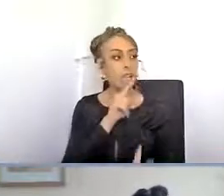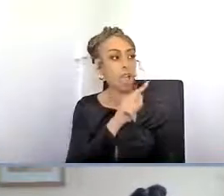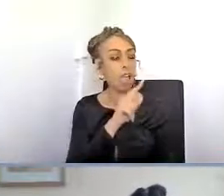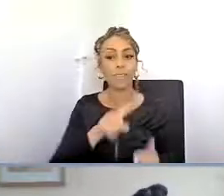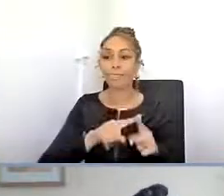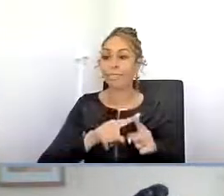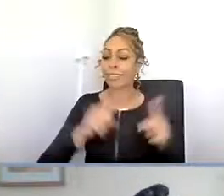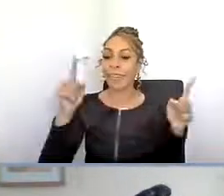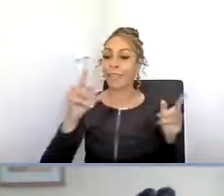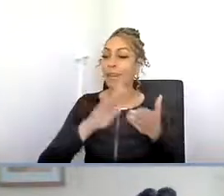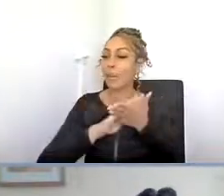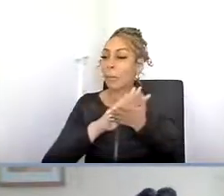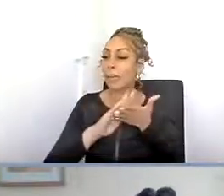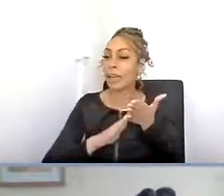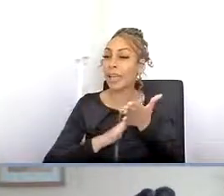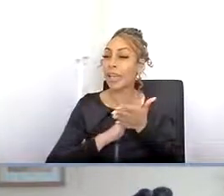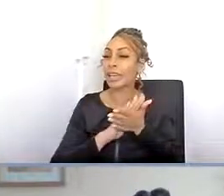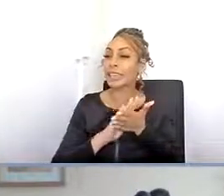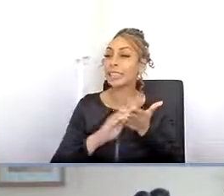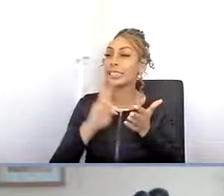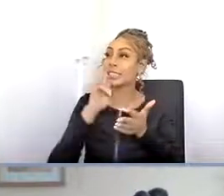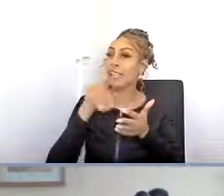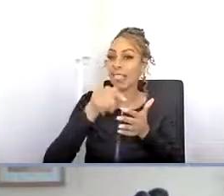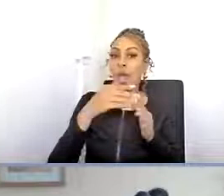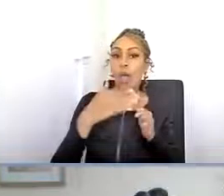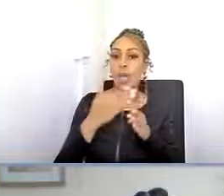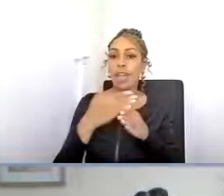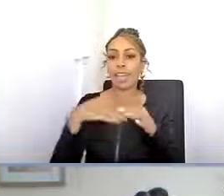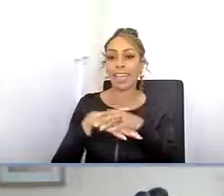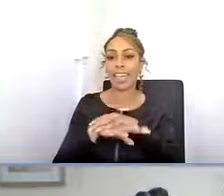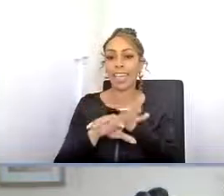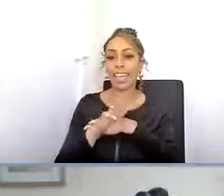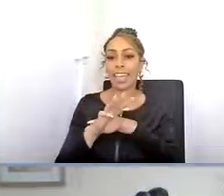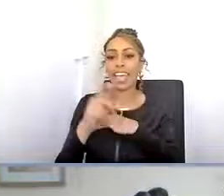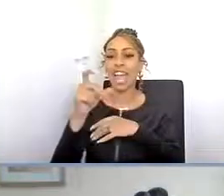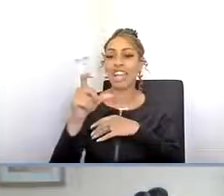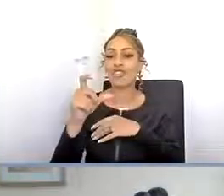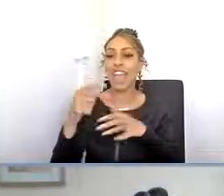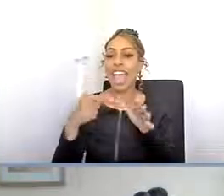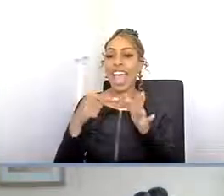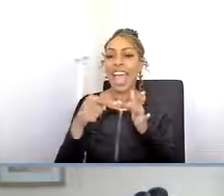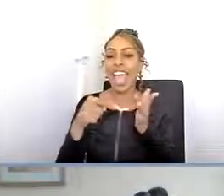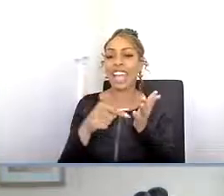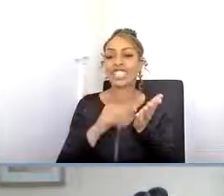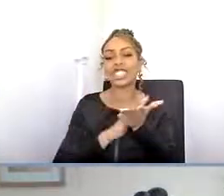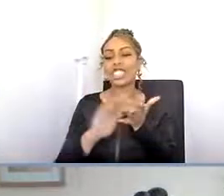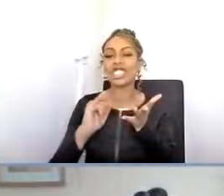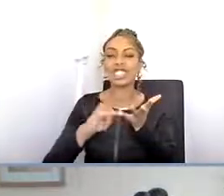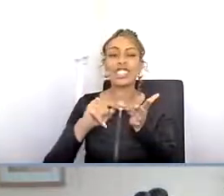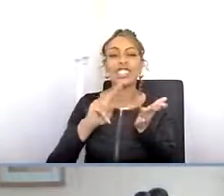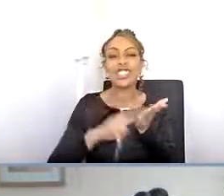different meaning to seeing this work hung, for example, in a Craig Aitchison show in a